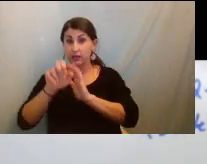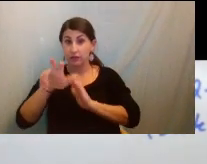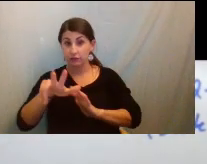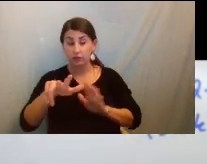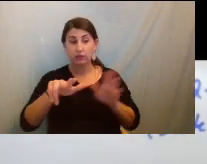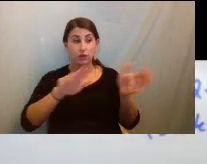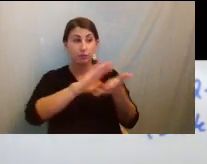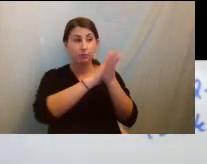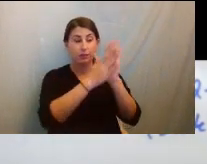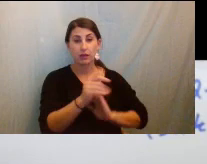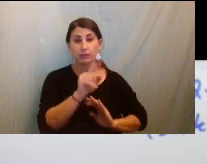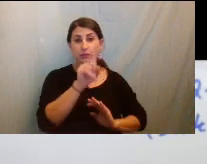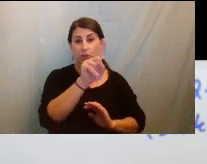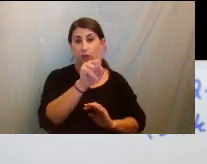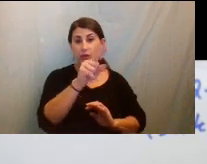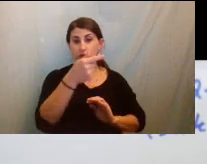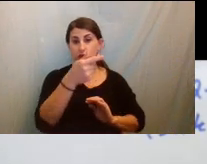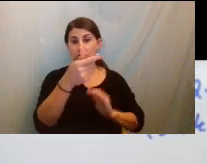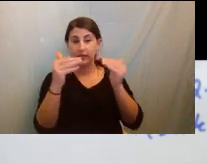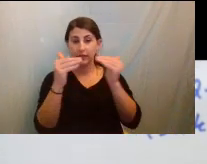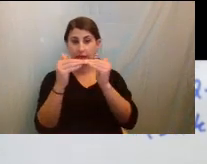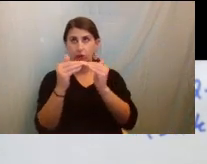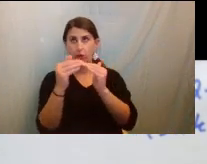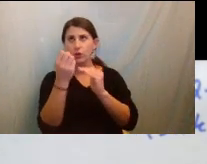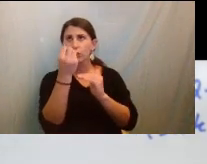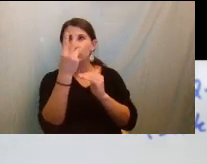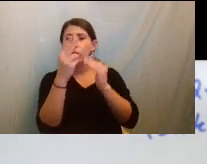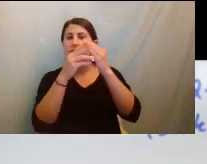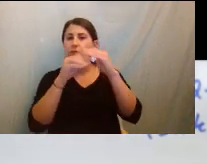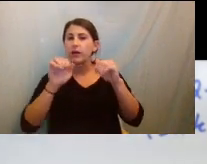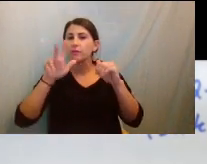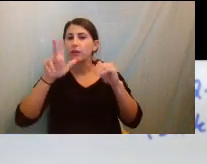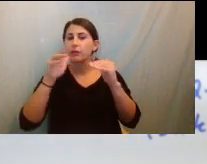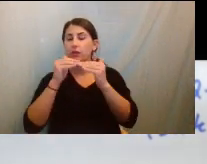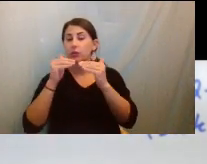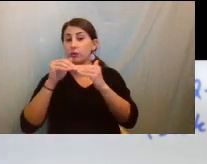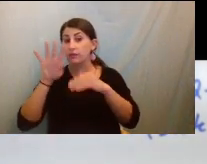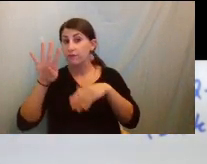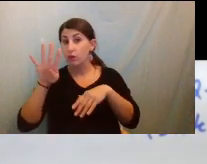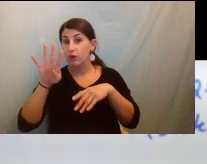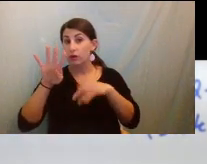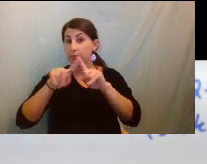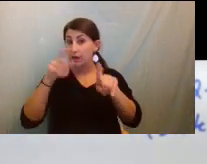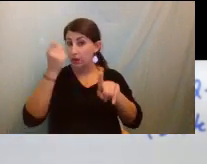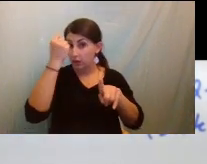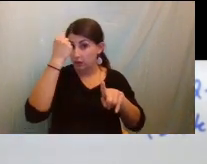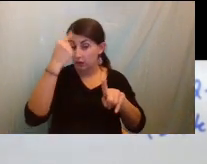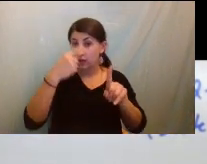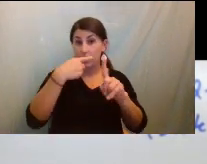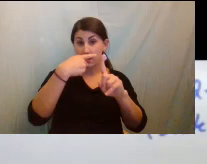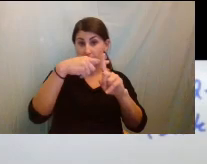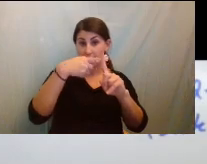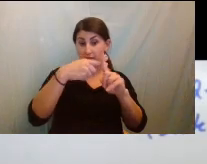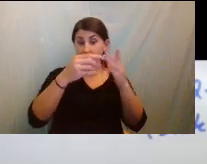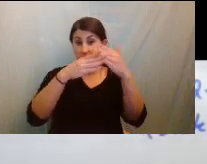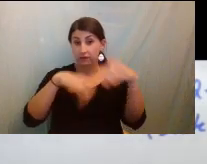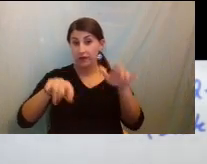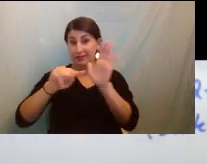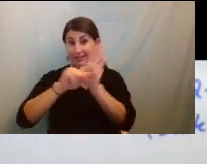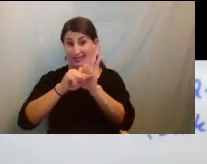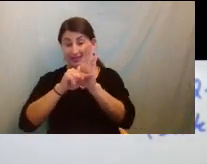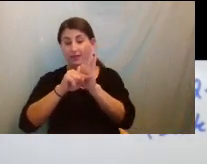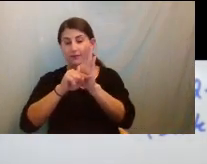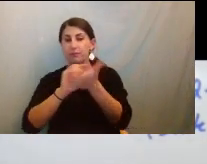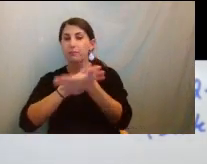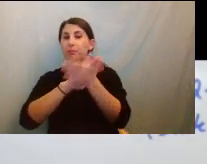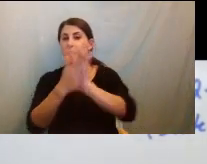this turns into 1g equals 12 divided by 3 is 4. But a positive divided by negative is a